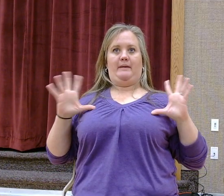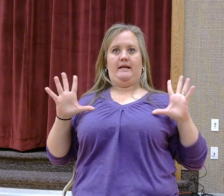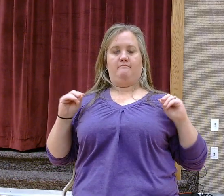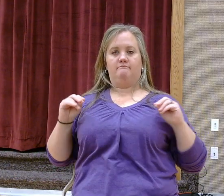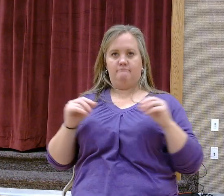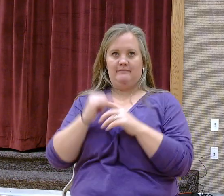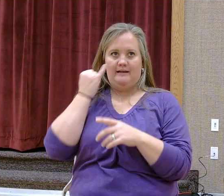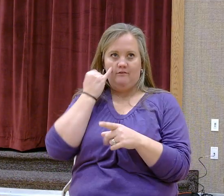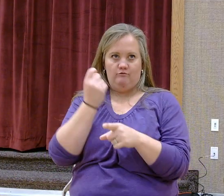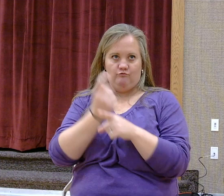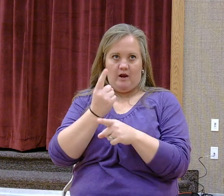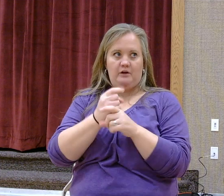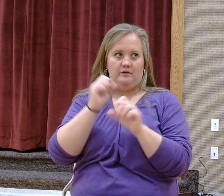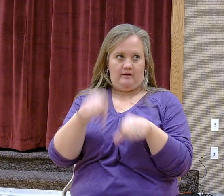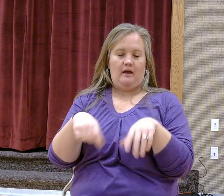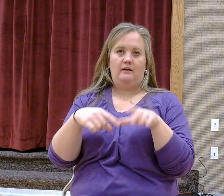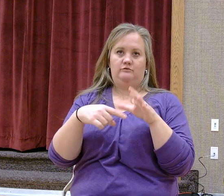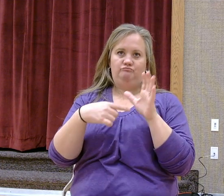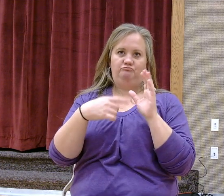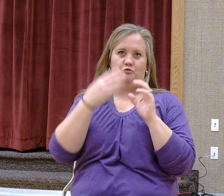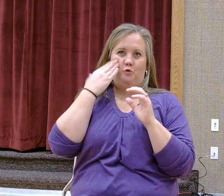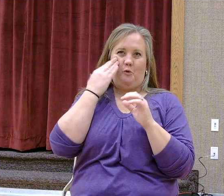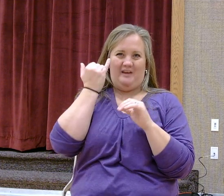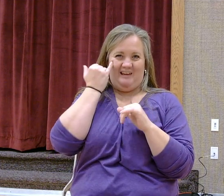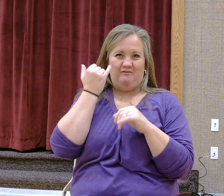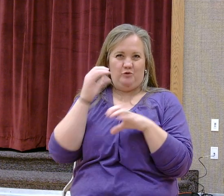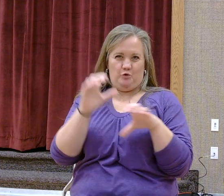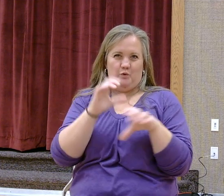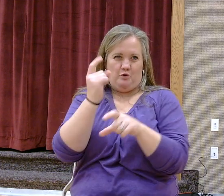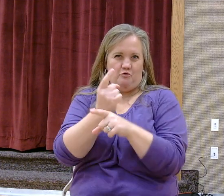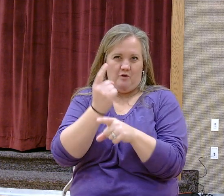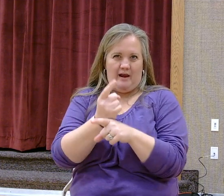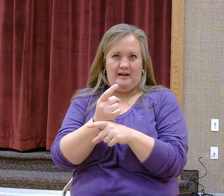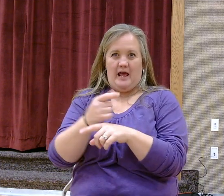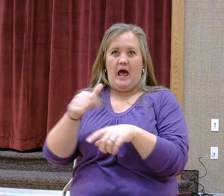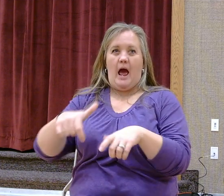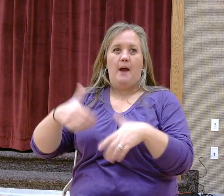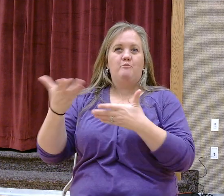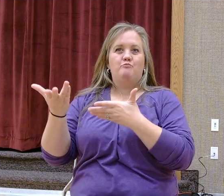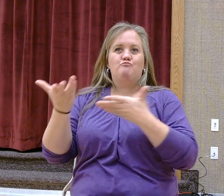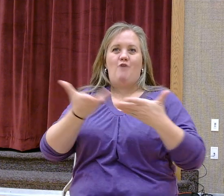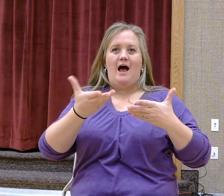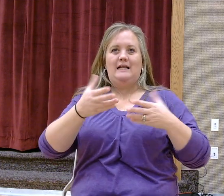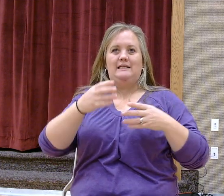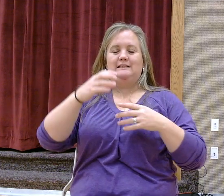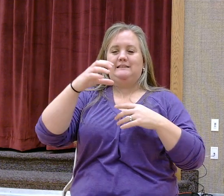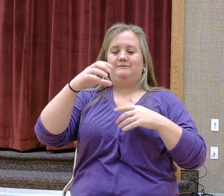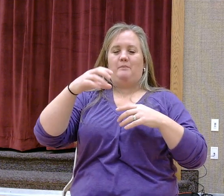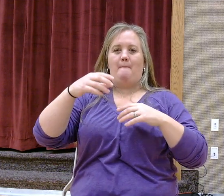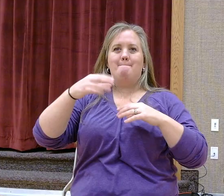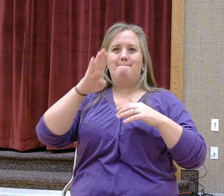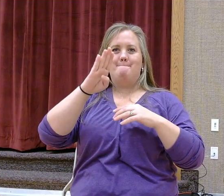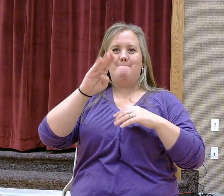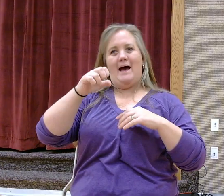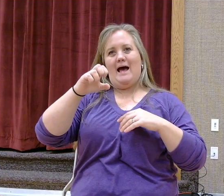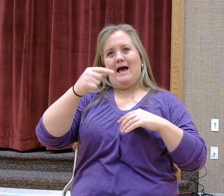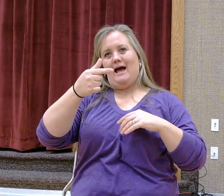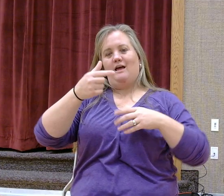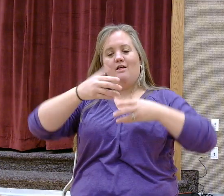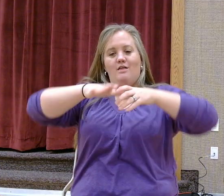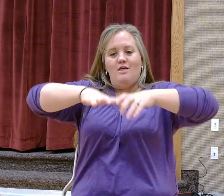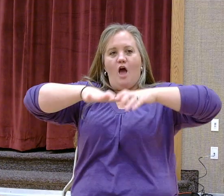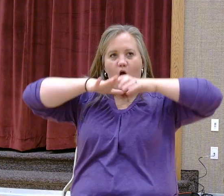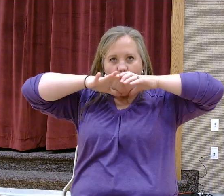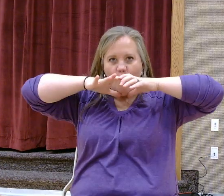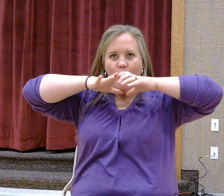brought some Ziploc bags that you can put holes in so you don't have to share each other's slobber. So it should be fun.